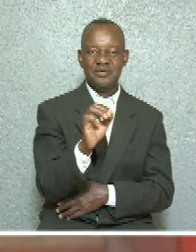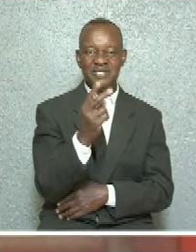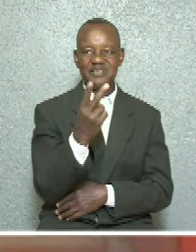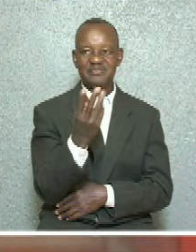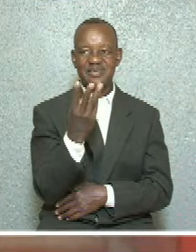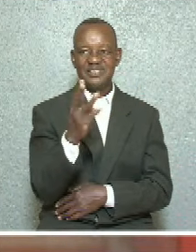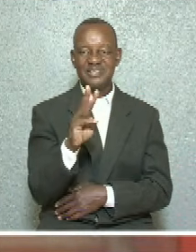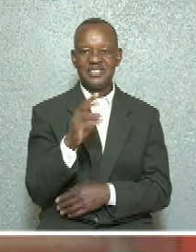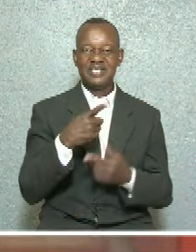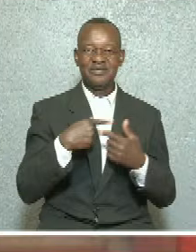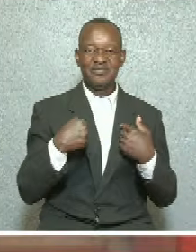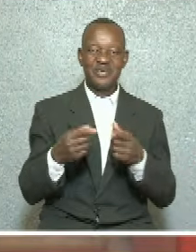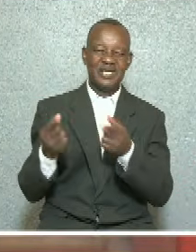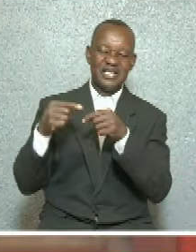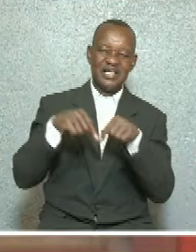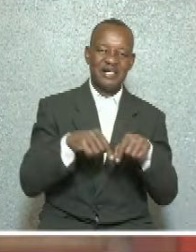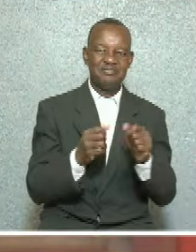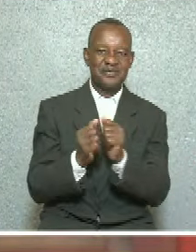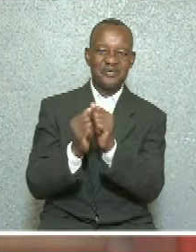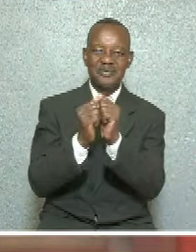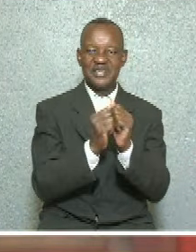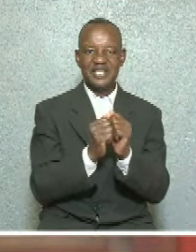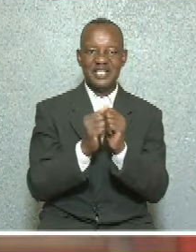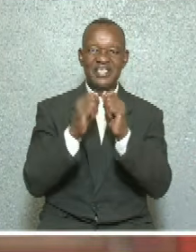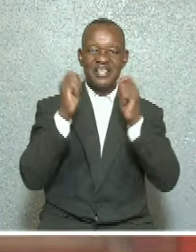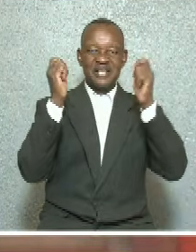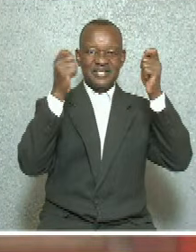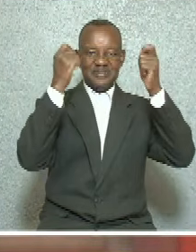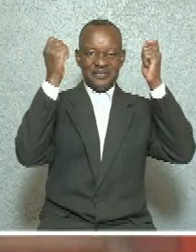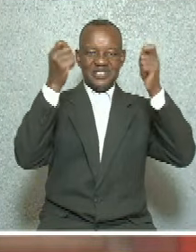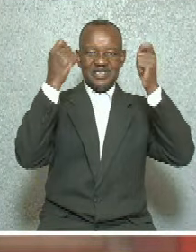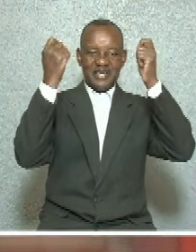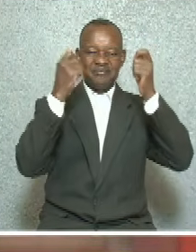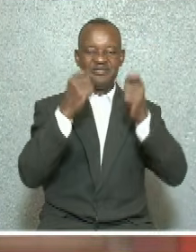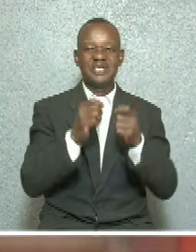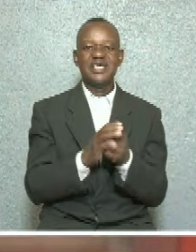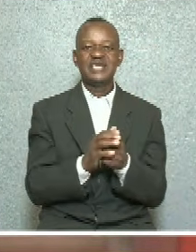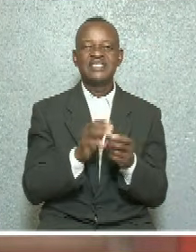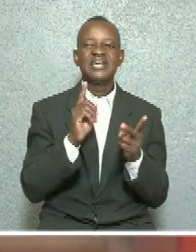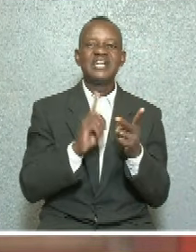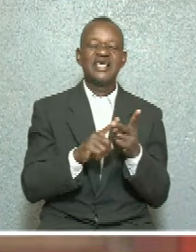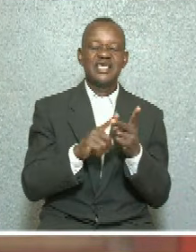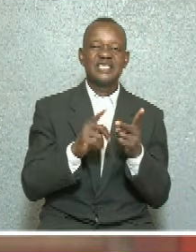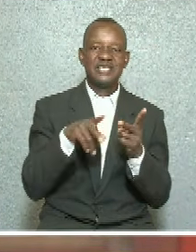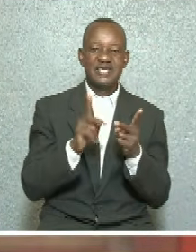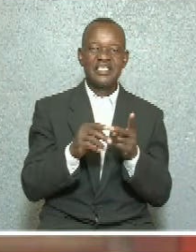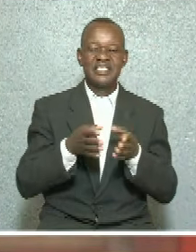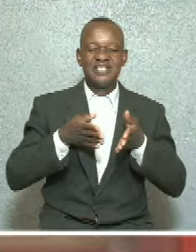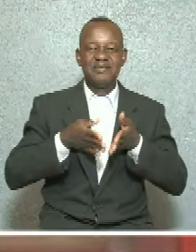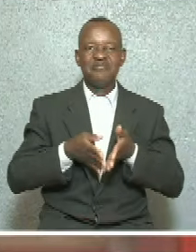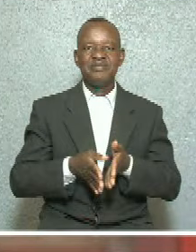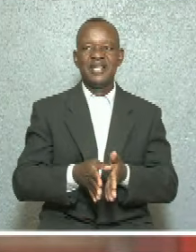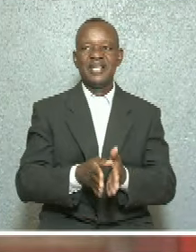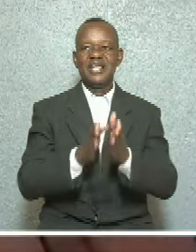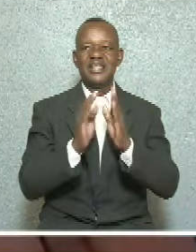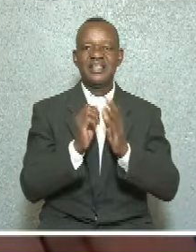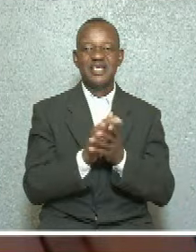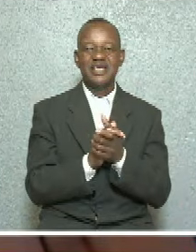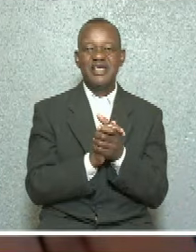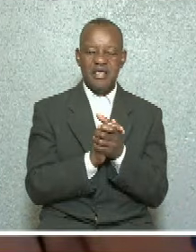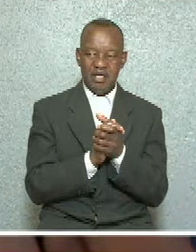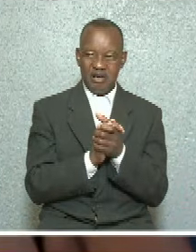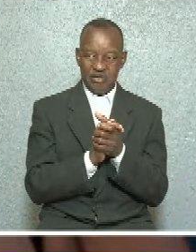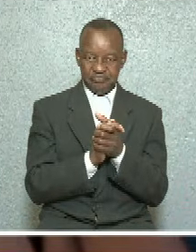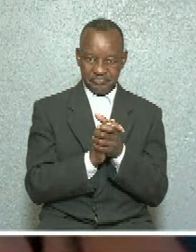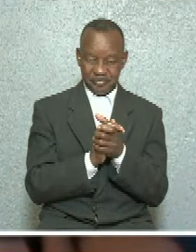to celebrate the birth of our founding president and father of the Namibian Nation, Dr. Sam